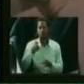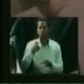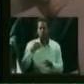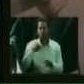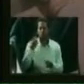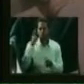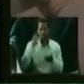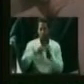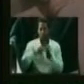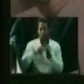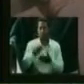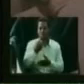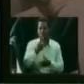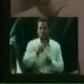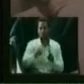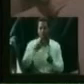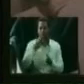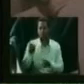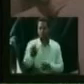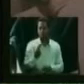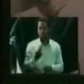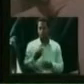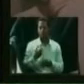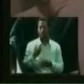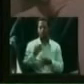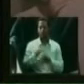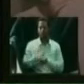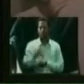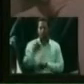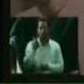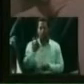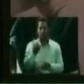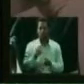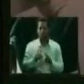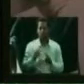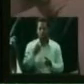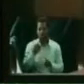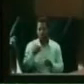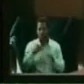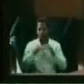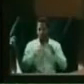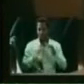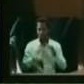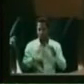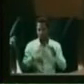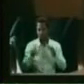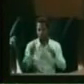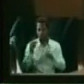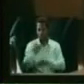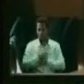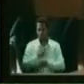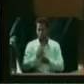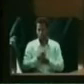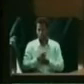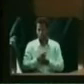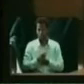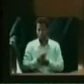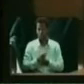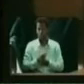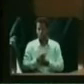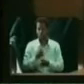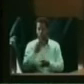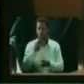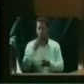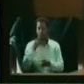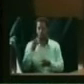Commissioner, are you done, Commissioner? No. Okay. And this contract will end in less than 30 days? Yes. End of